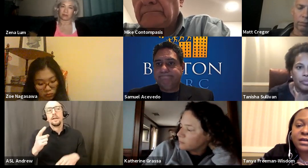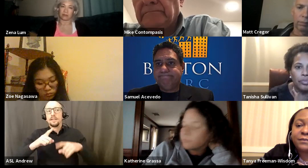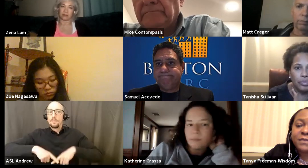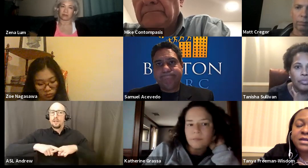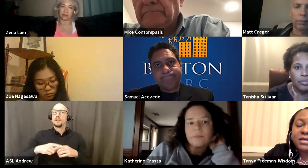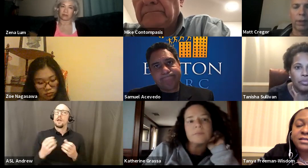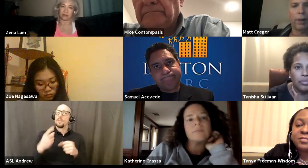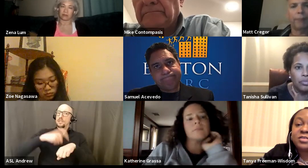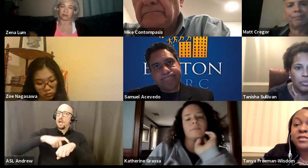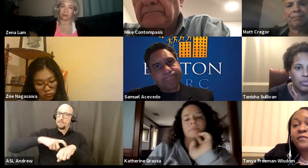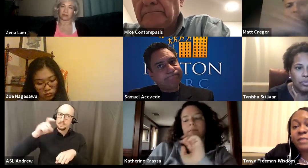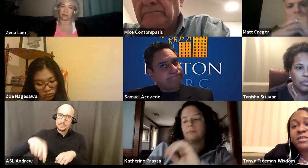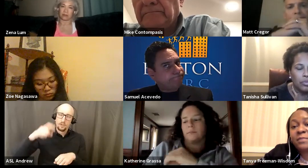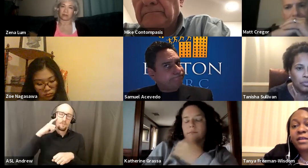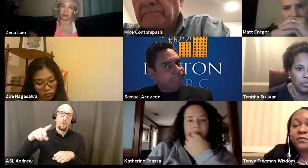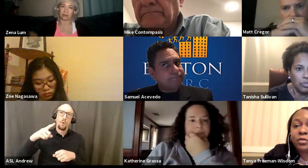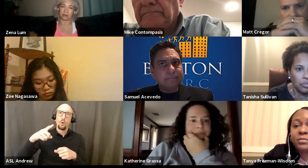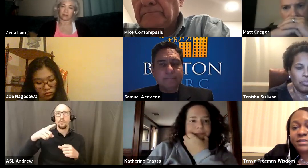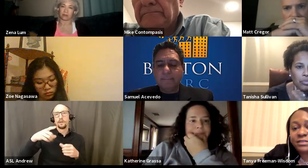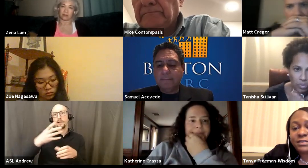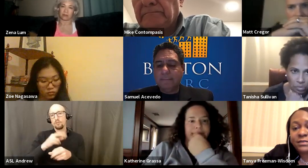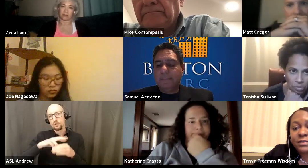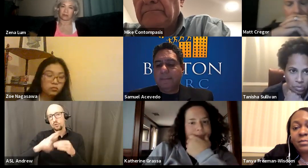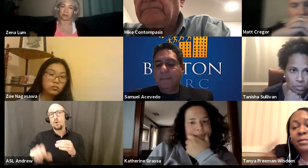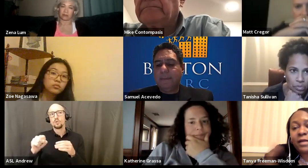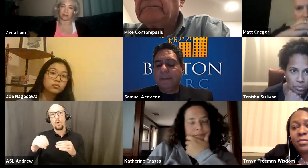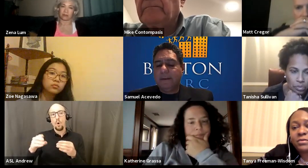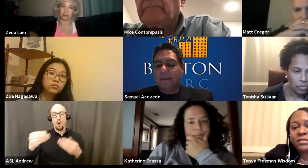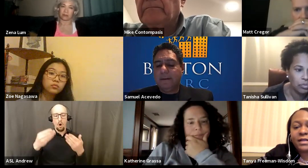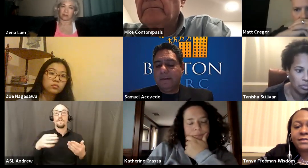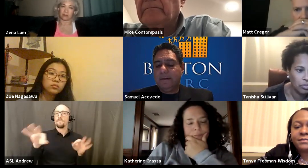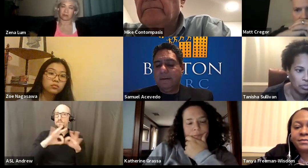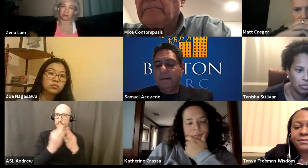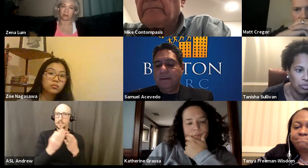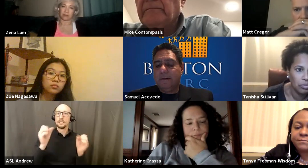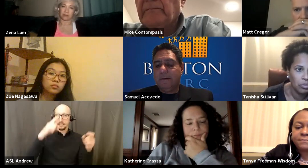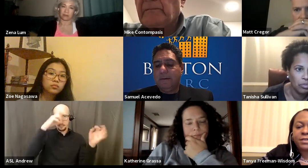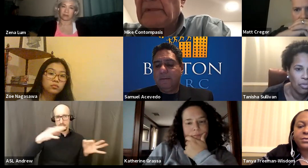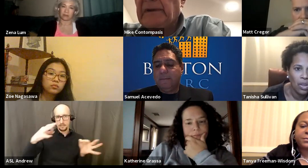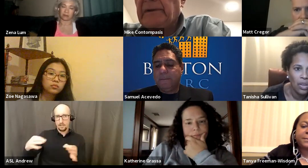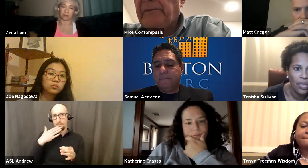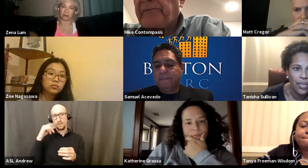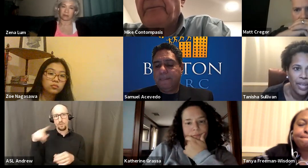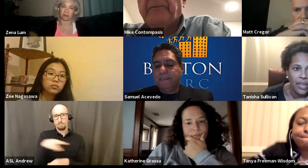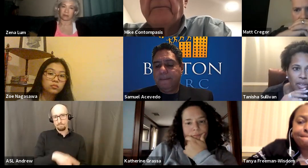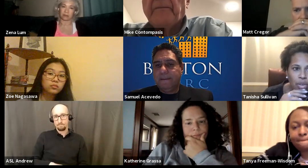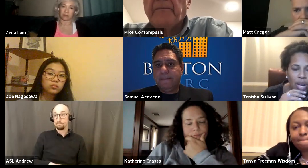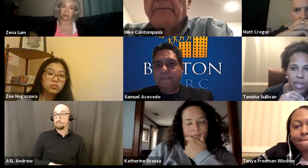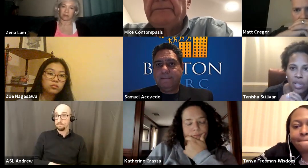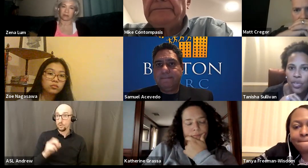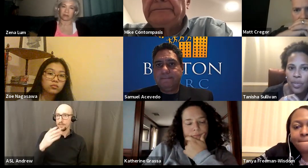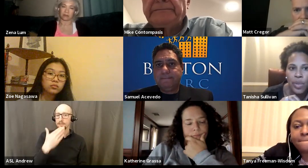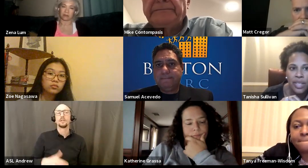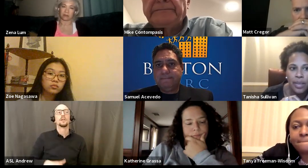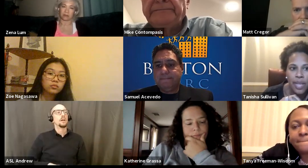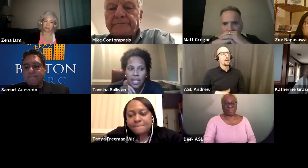those assessments so that families can make an informed decision. But I'm not opposed to that. Thank you. Thank you,